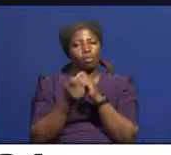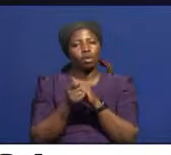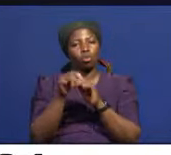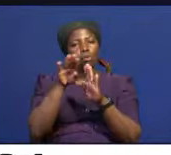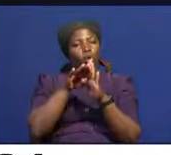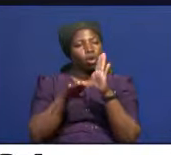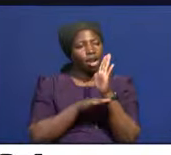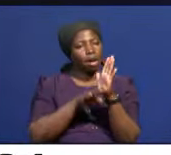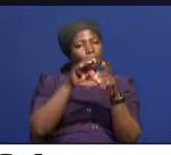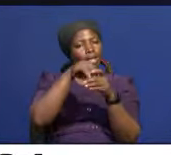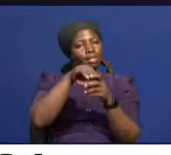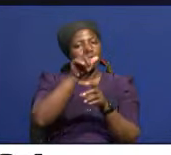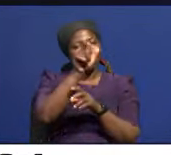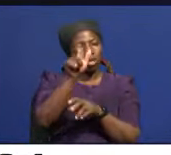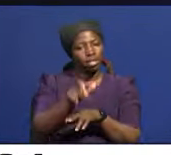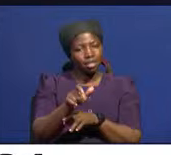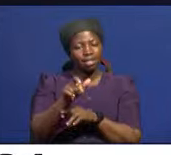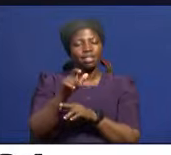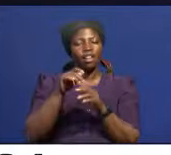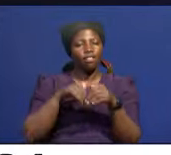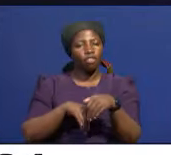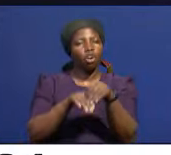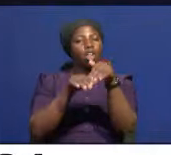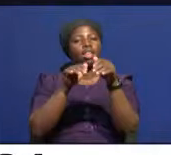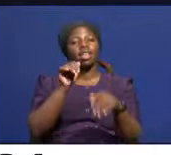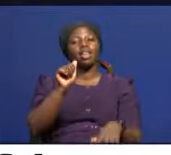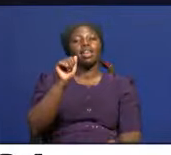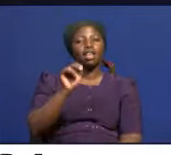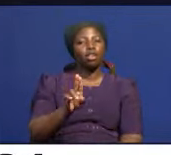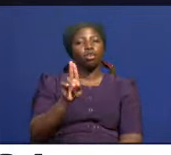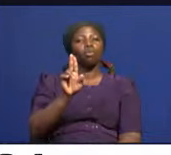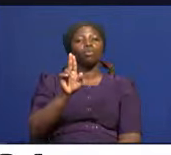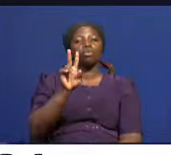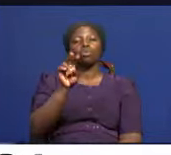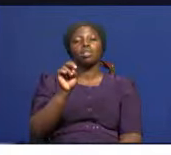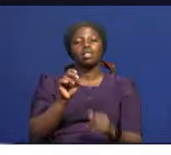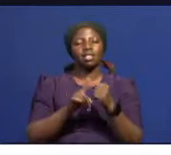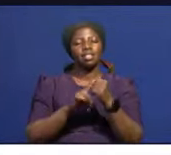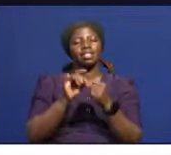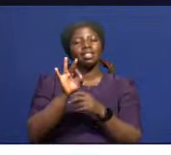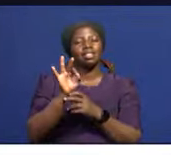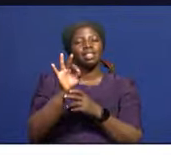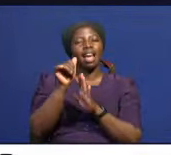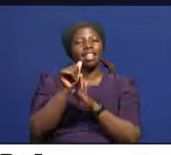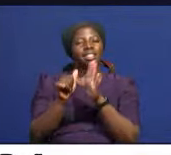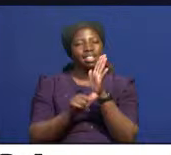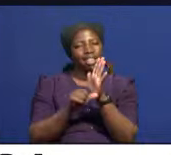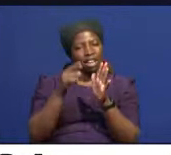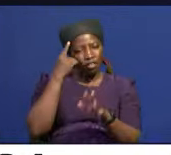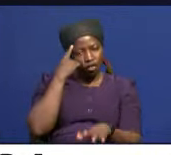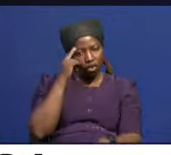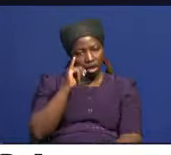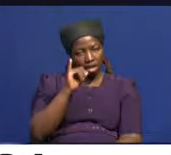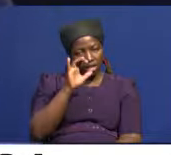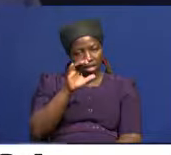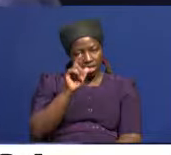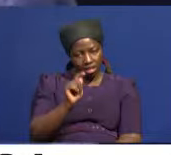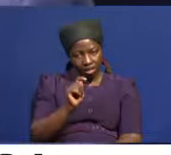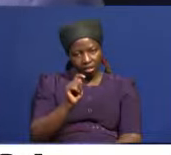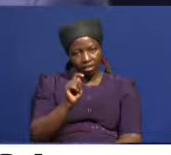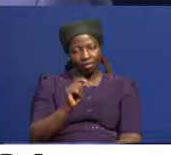throughout the continent in accordance with our AU 2063 agenda for ICT.